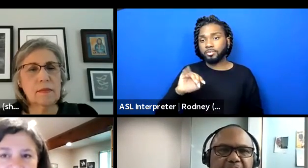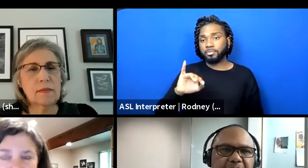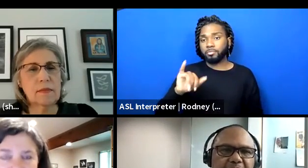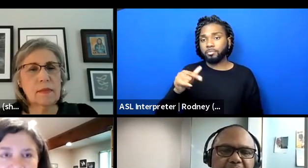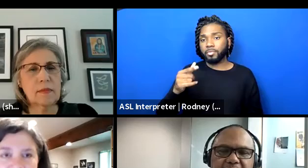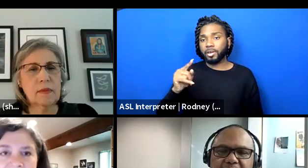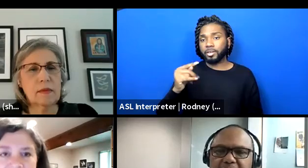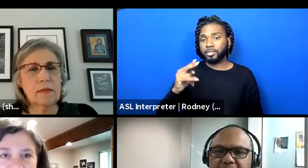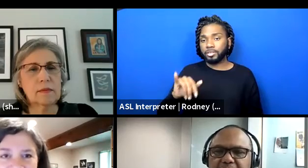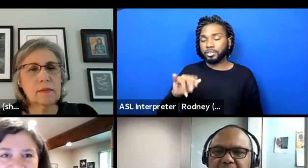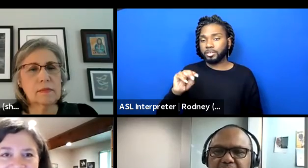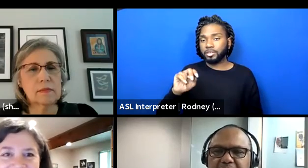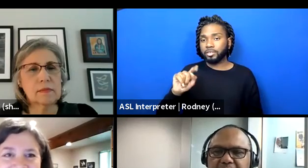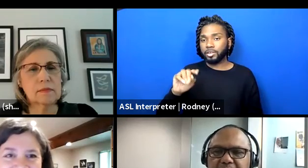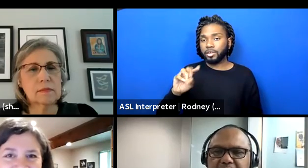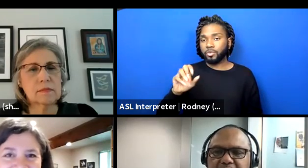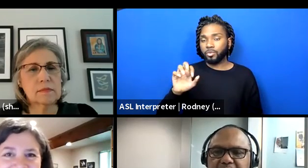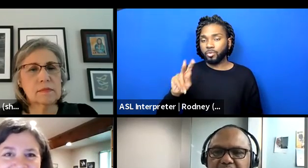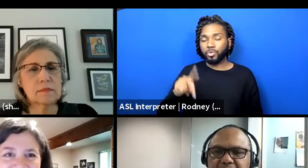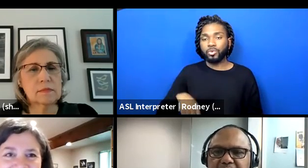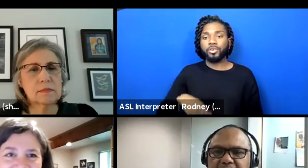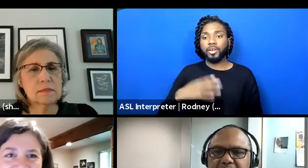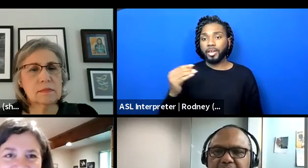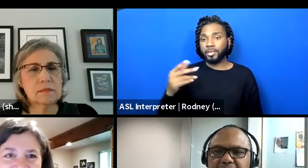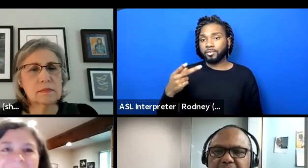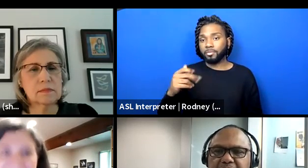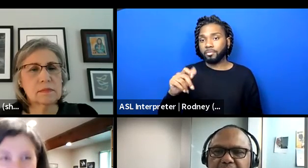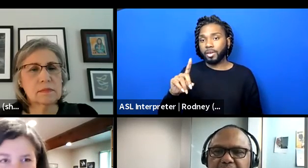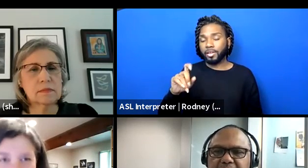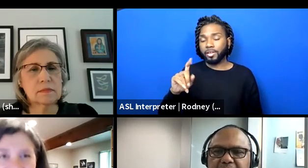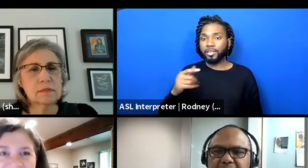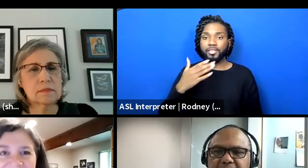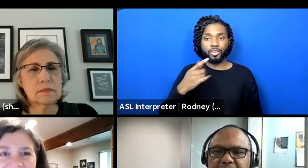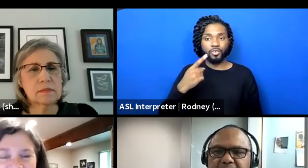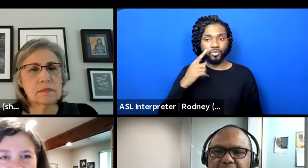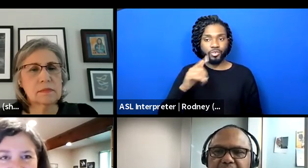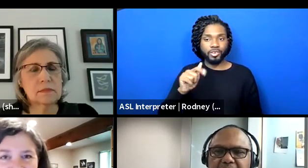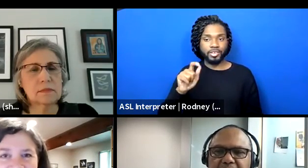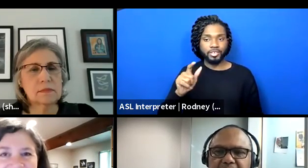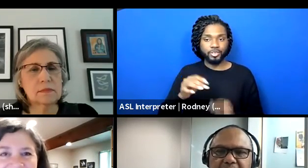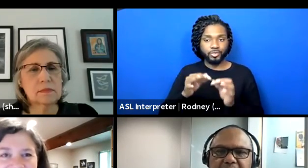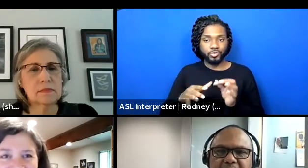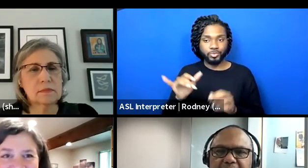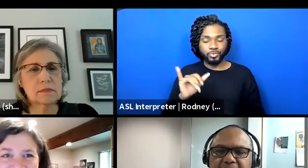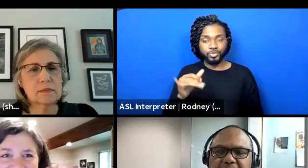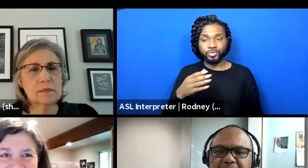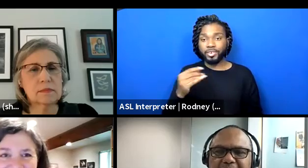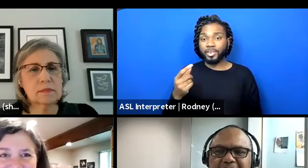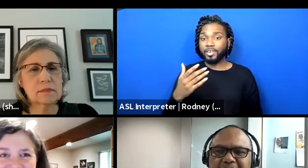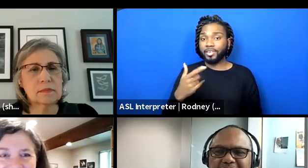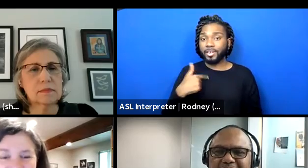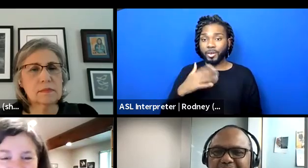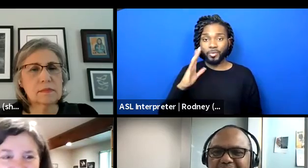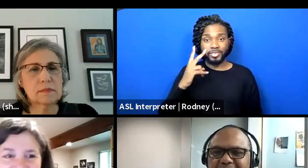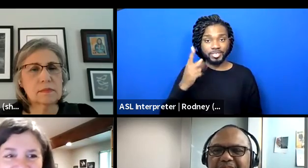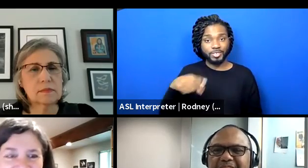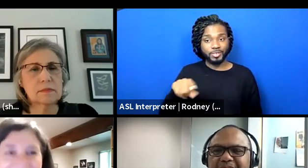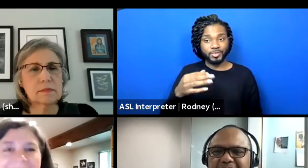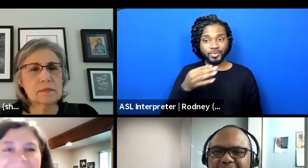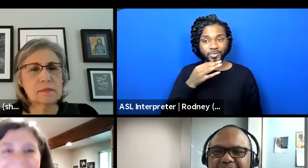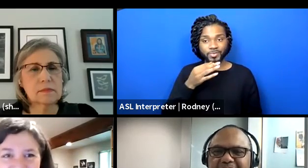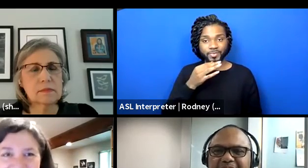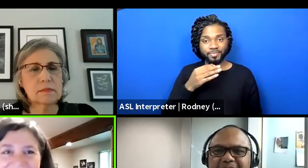Padlet. Thank you to our wonderful ASL interpreters, and we'll see you